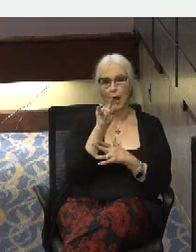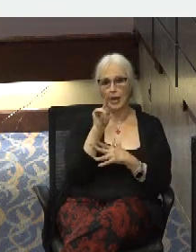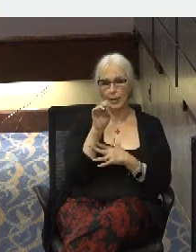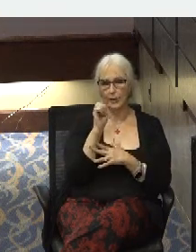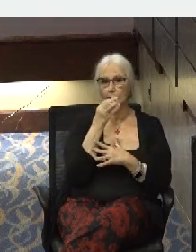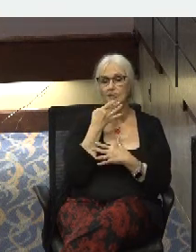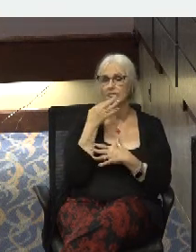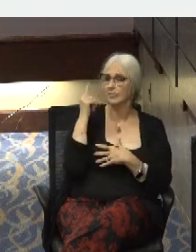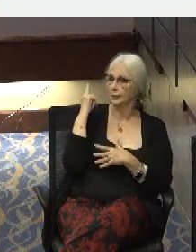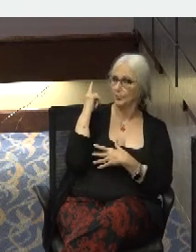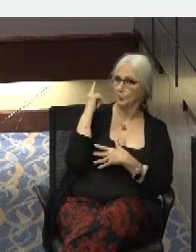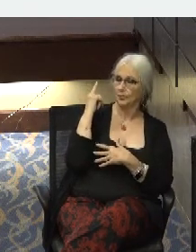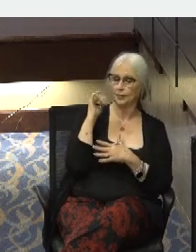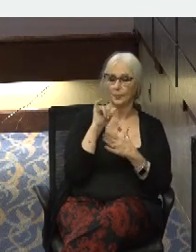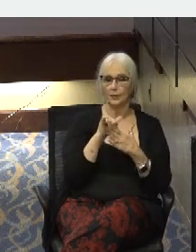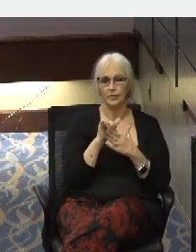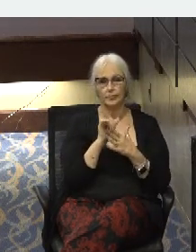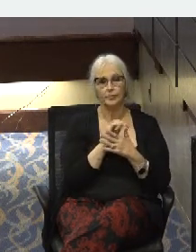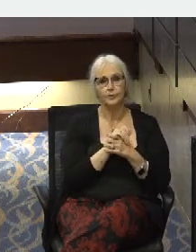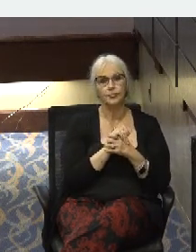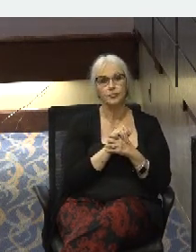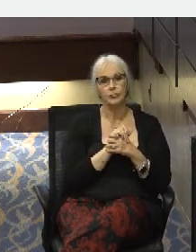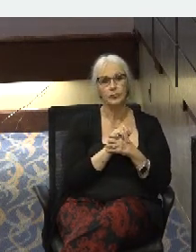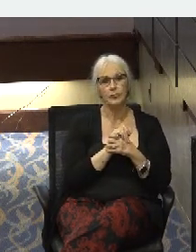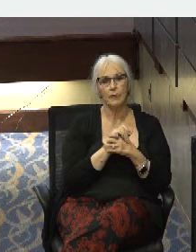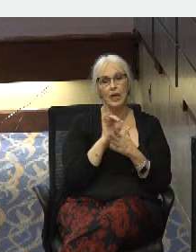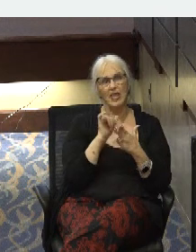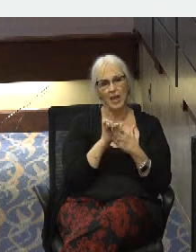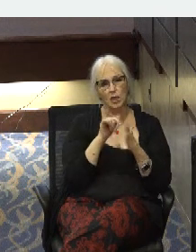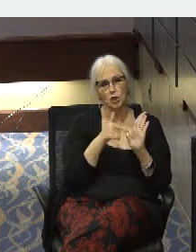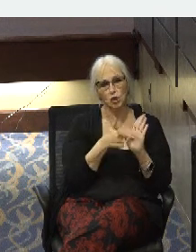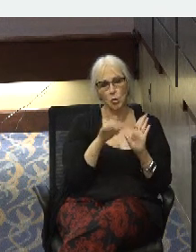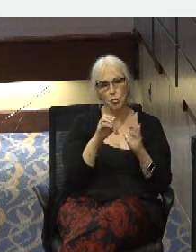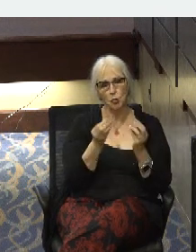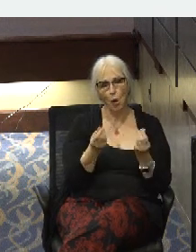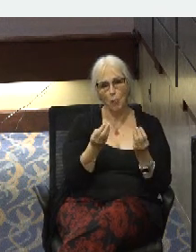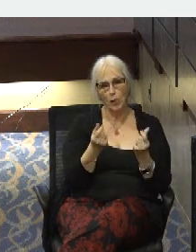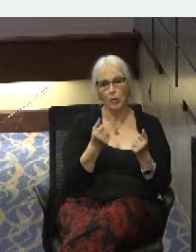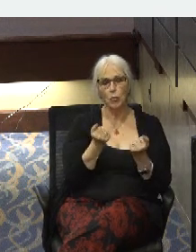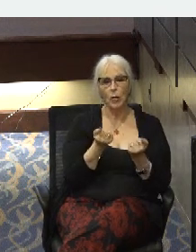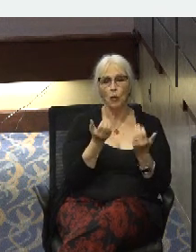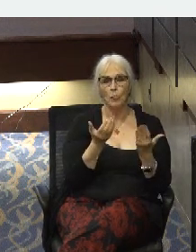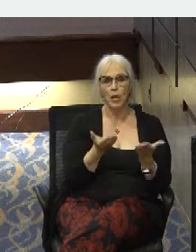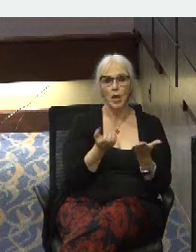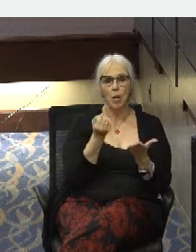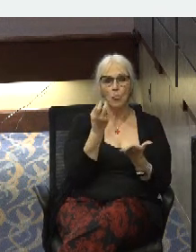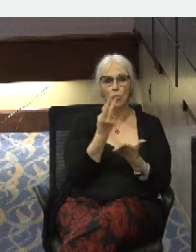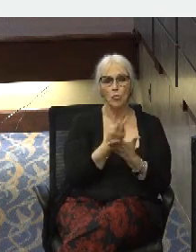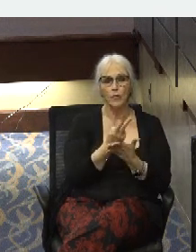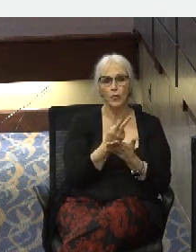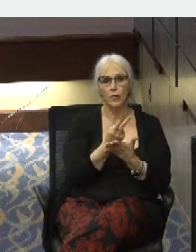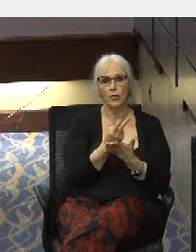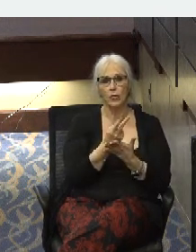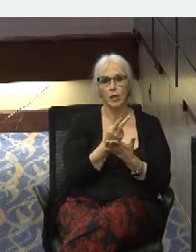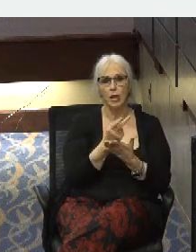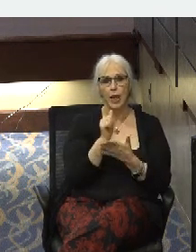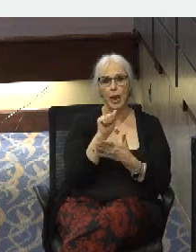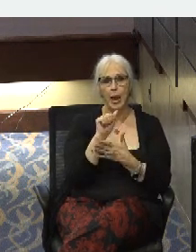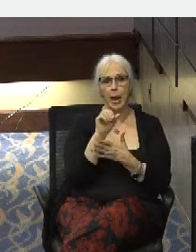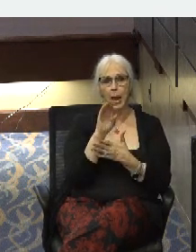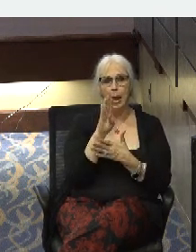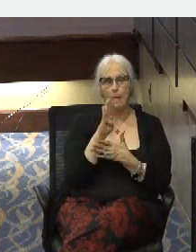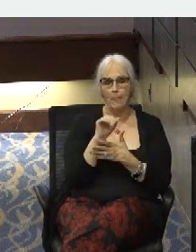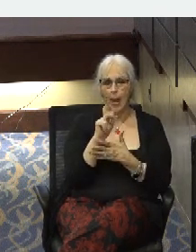And here's generally an image of the property. And we are recommending approval of the abandonment with